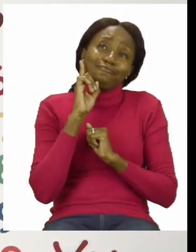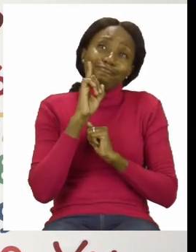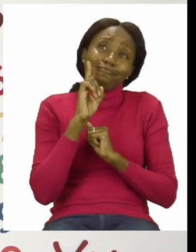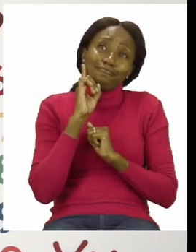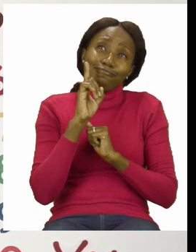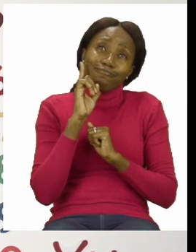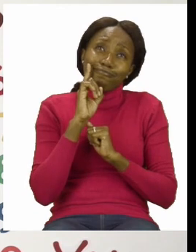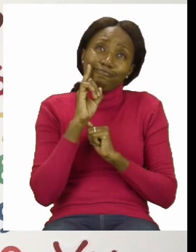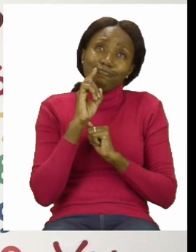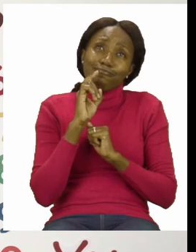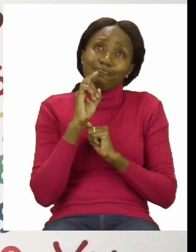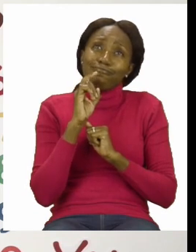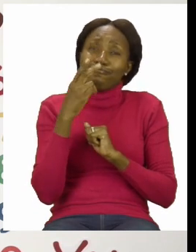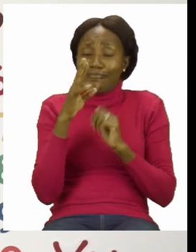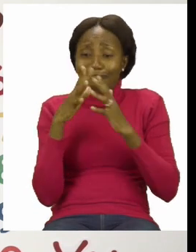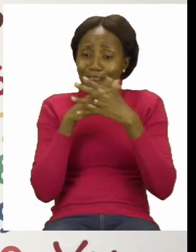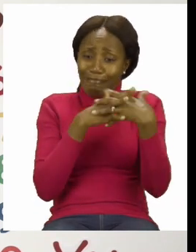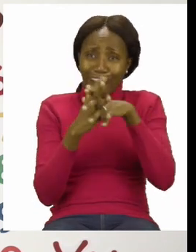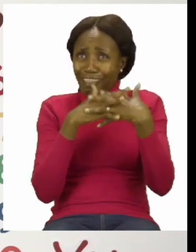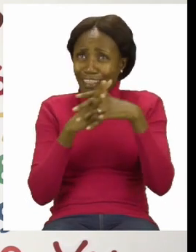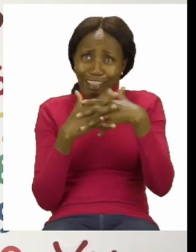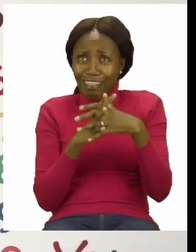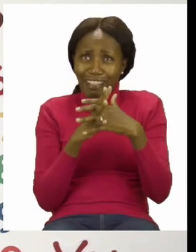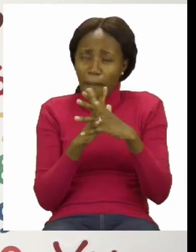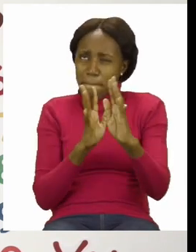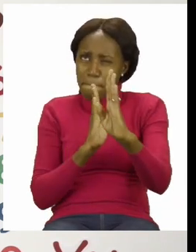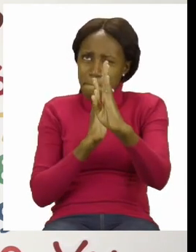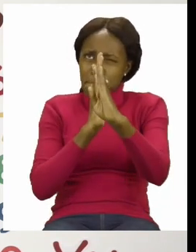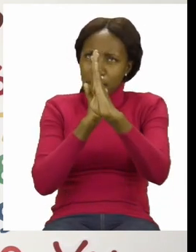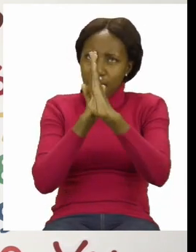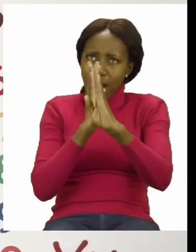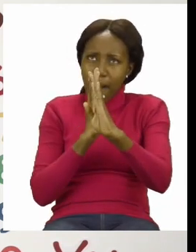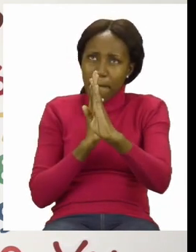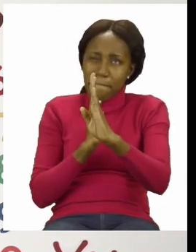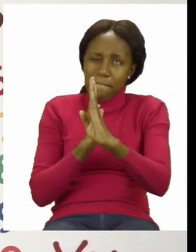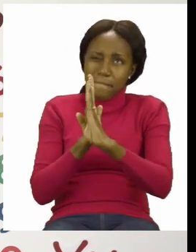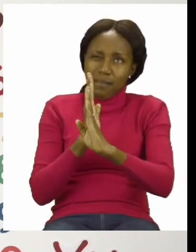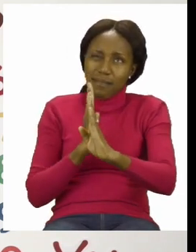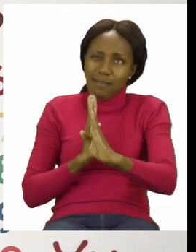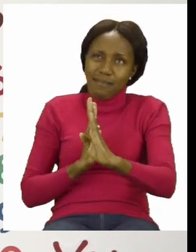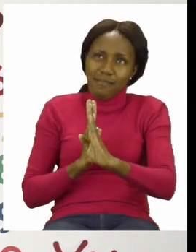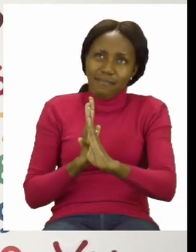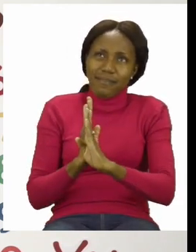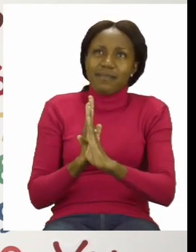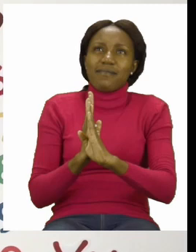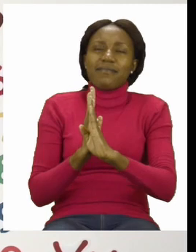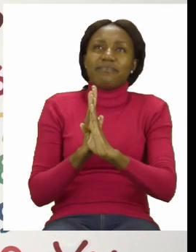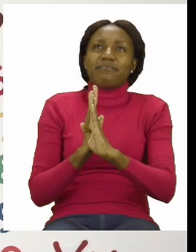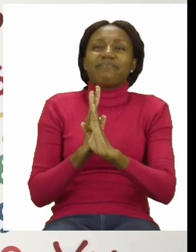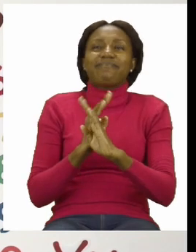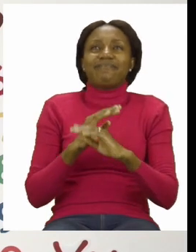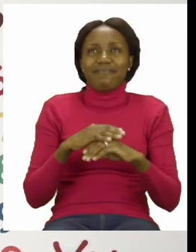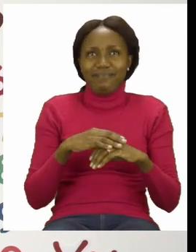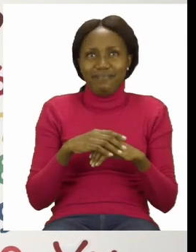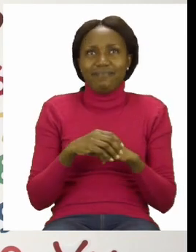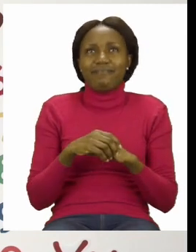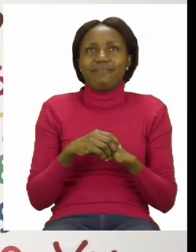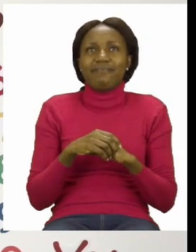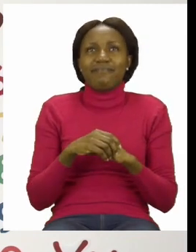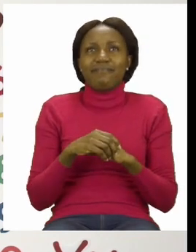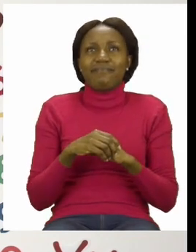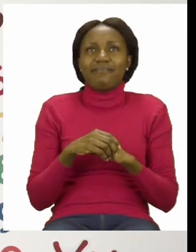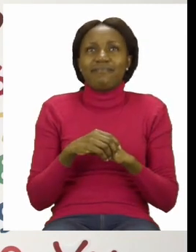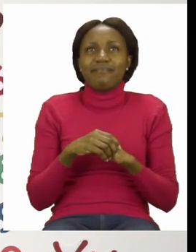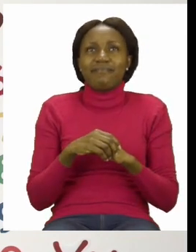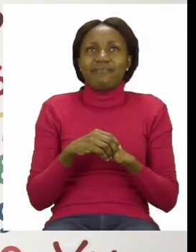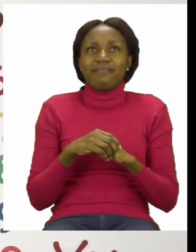because if you can see clearly, it is on the dotted line. So make sure that it is also on the dotted line.